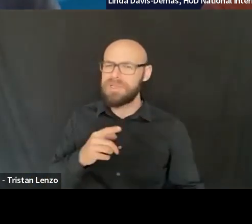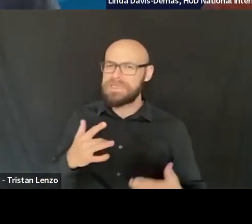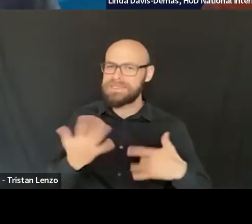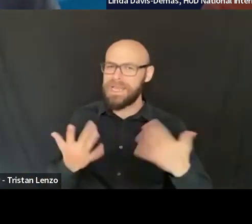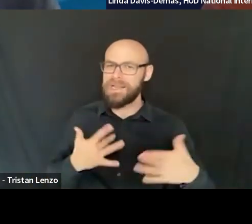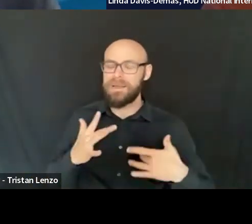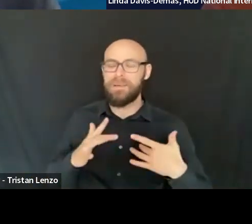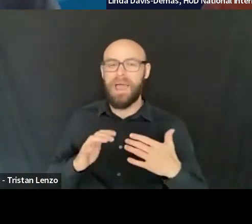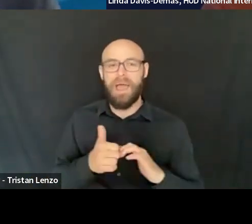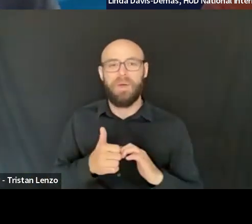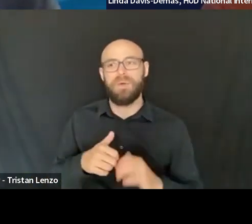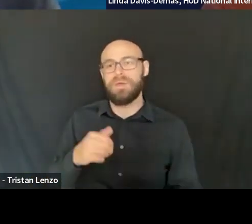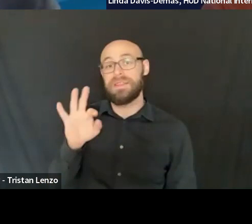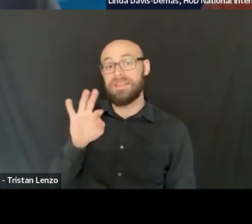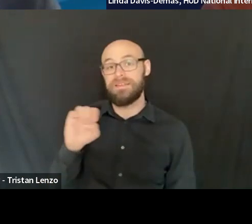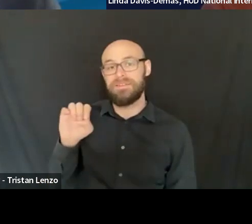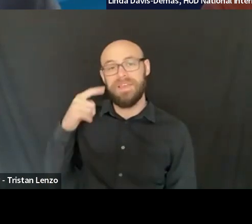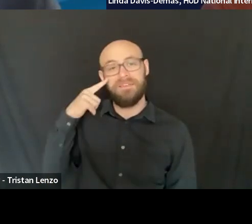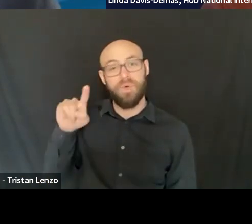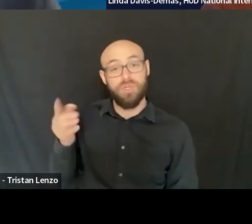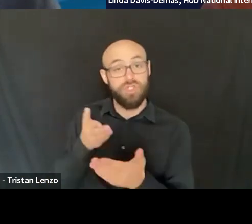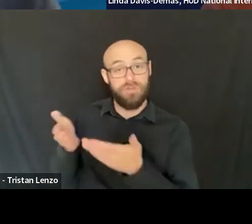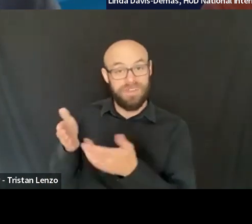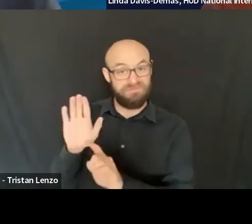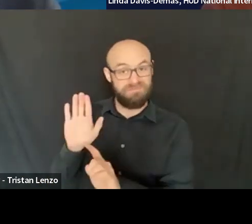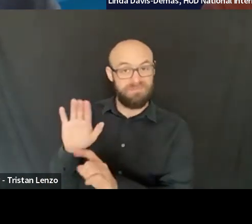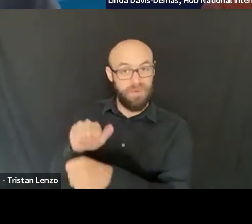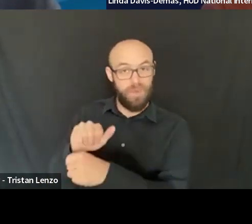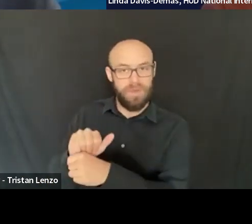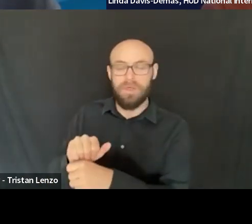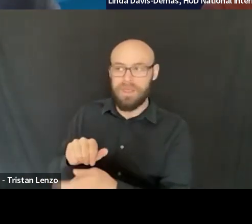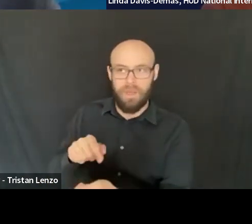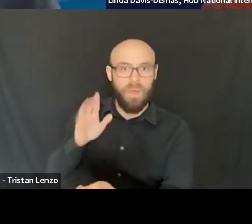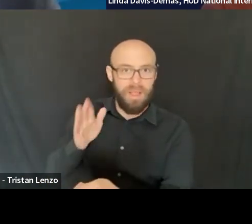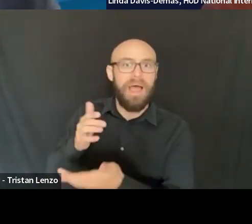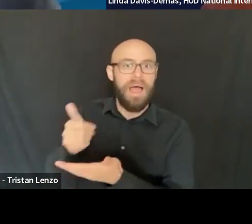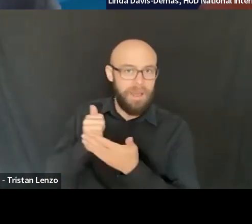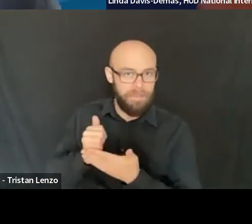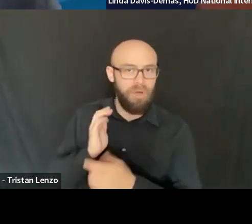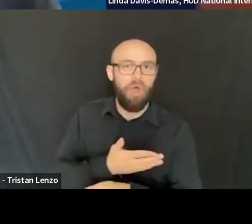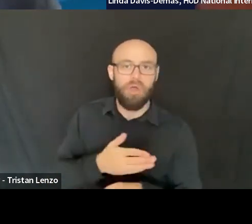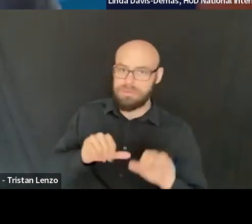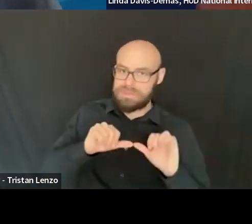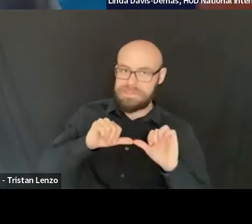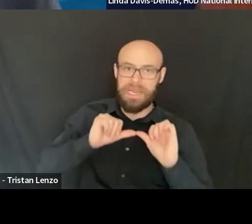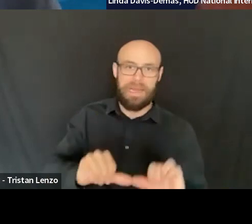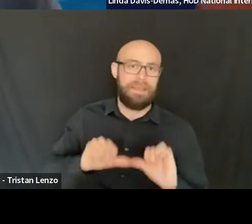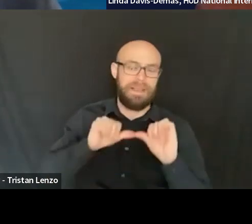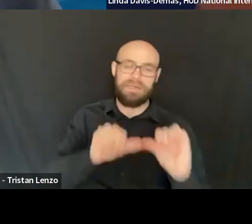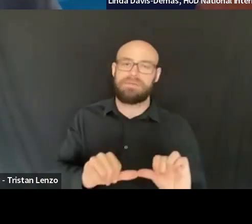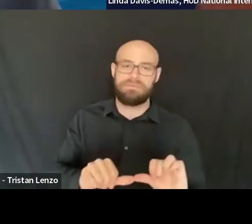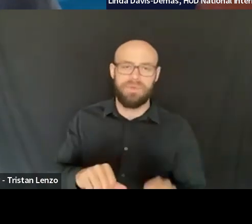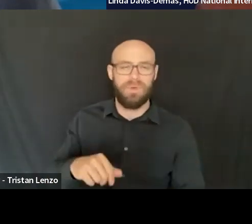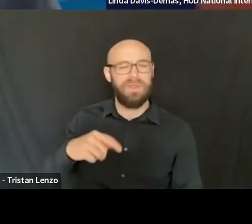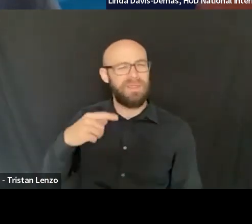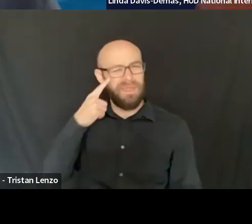efforts around fee for service, and I think that's really going to help a lot with our sustainability. So I think I've answered